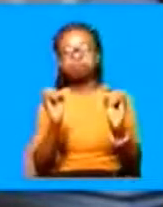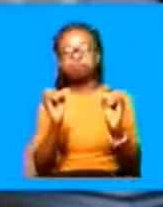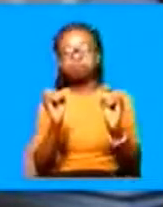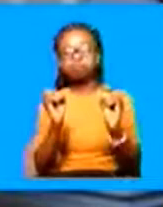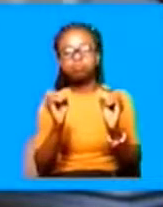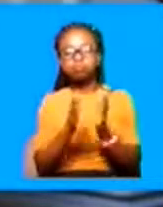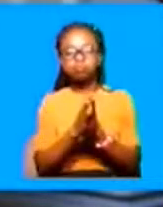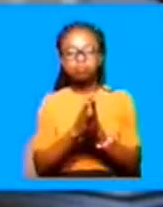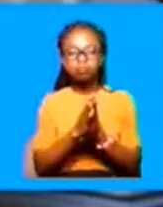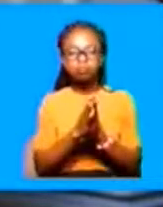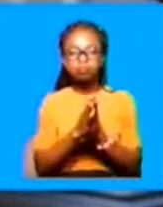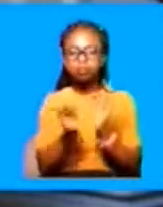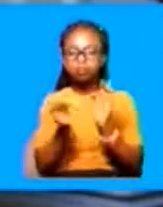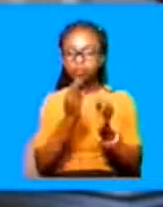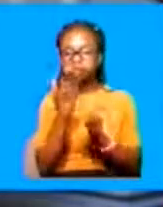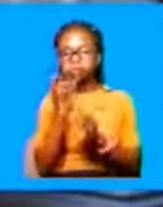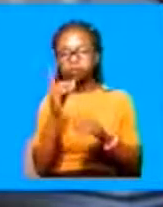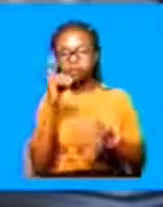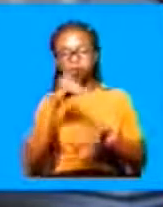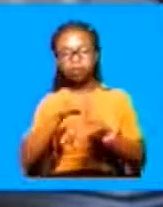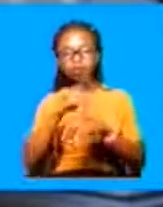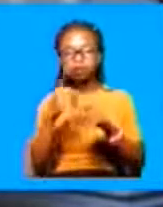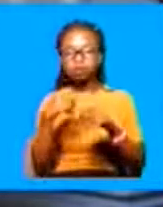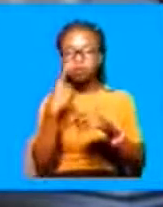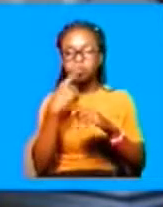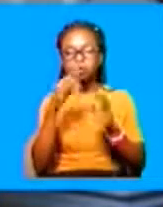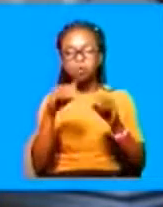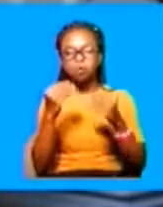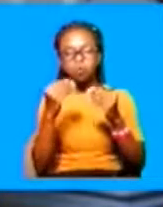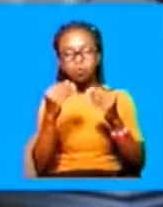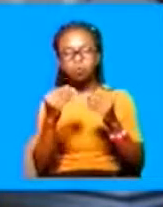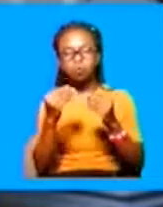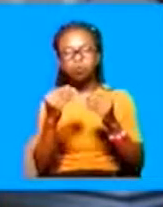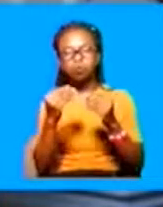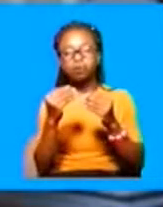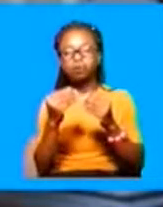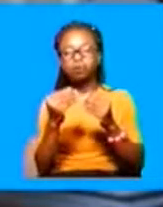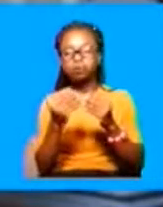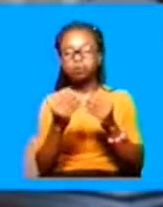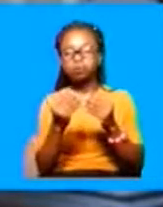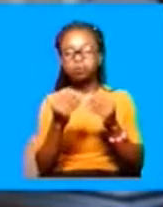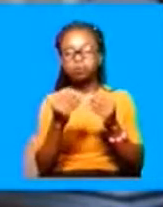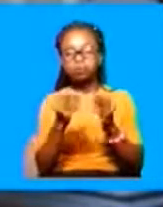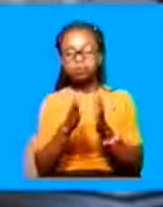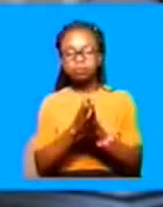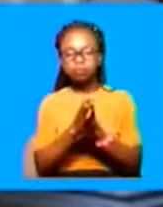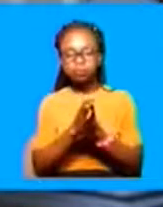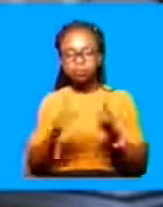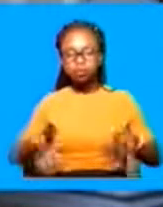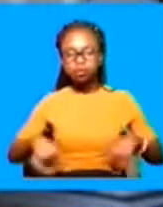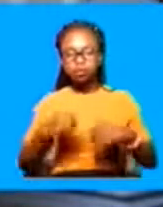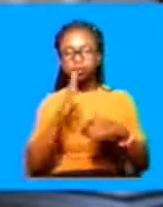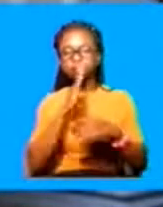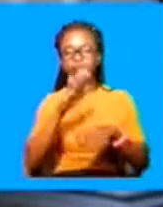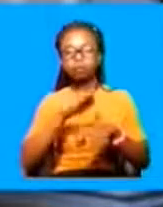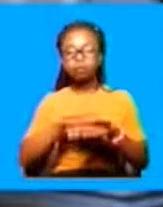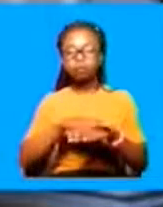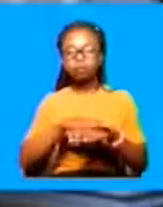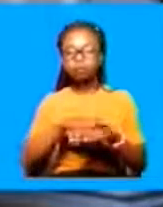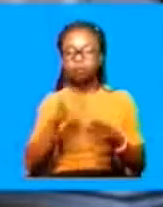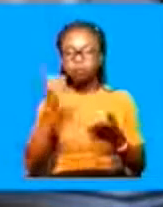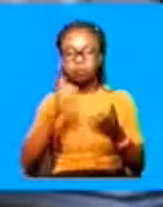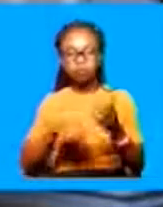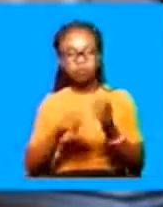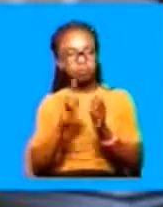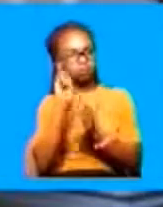obiro, to dakteche yor mag thieth ma gichiwo chande biro konyo mondo mi ngima obed maber. To gima duong' ma gibiro